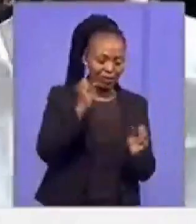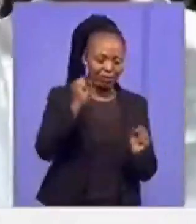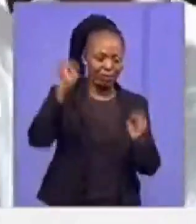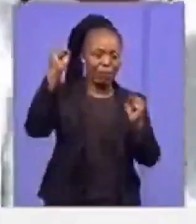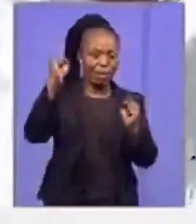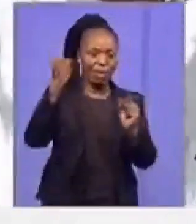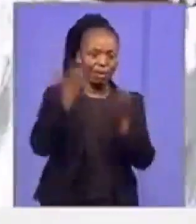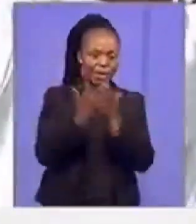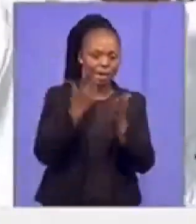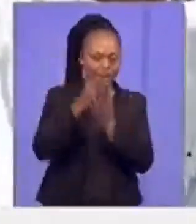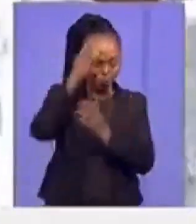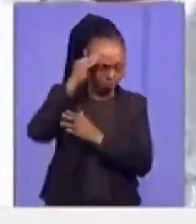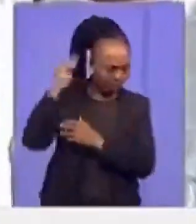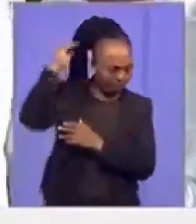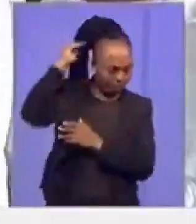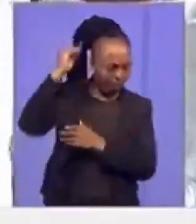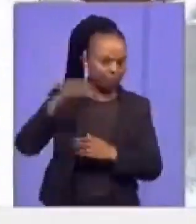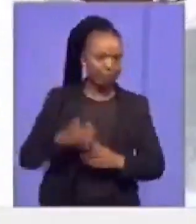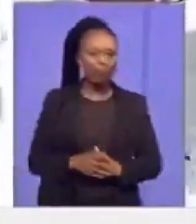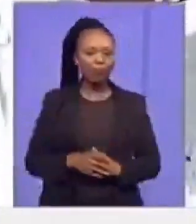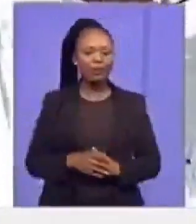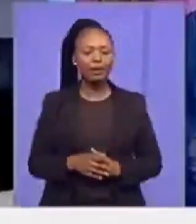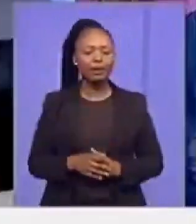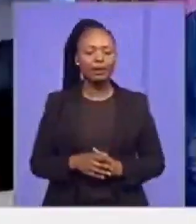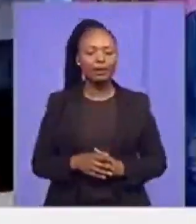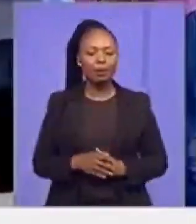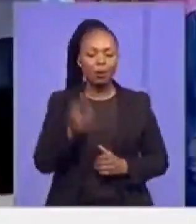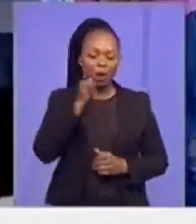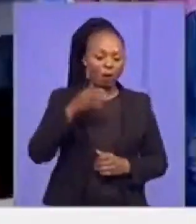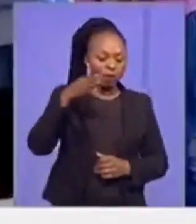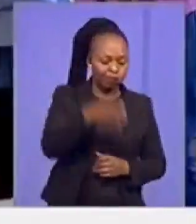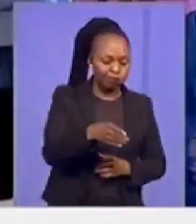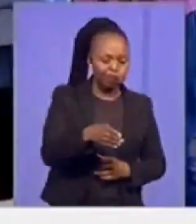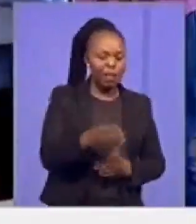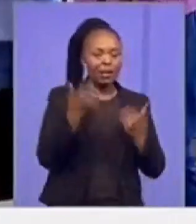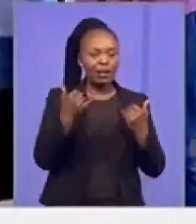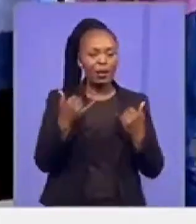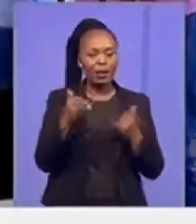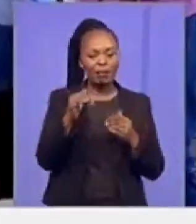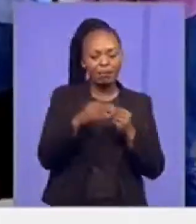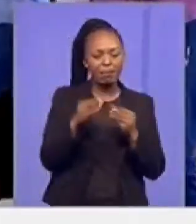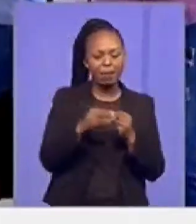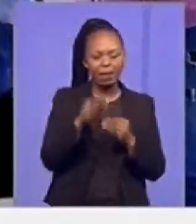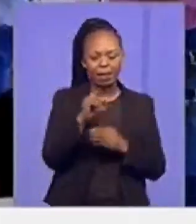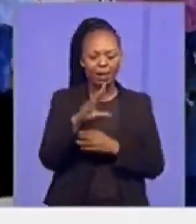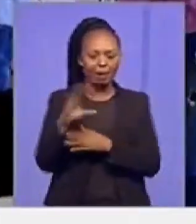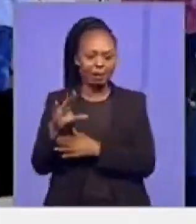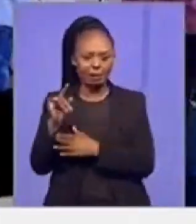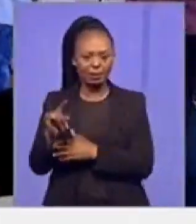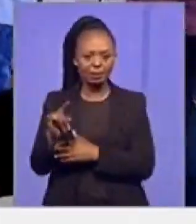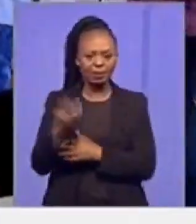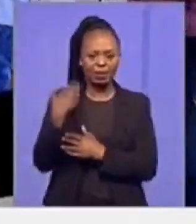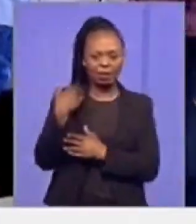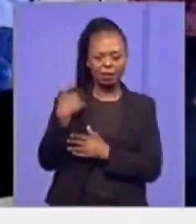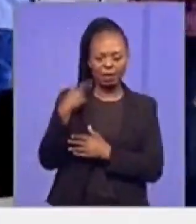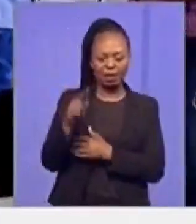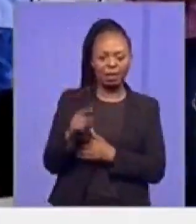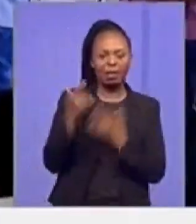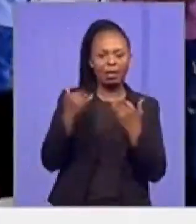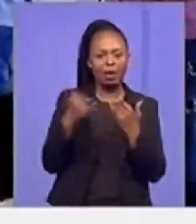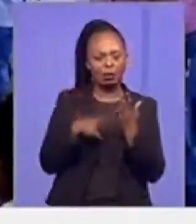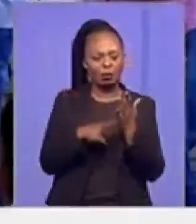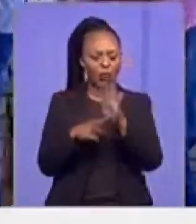ho sa la ke tsa molao so kwa mo a rometseng teng ke mokgwa wa hao wa ANC kgathaletseng hore ke lefapha le felo